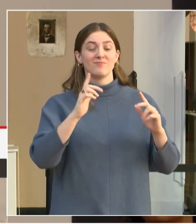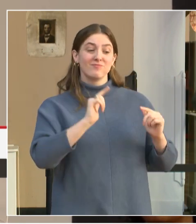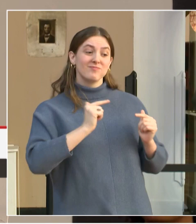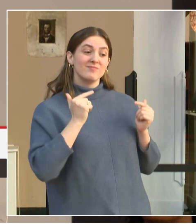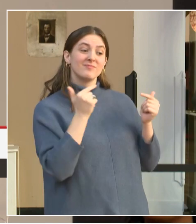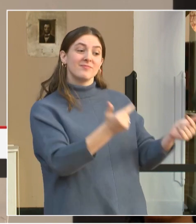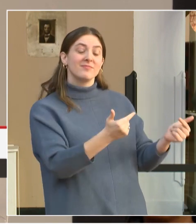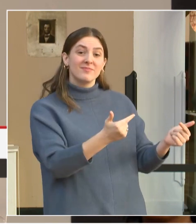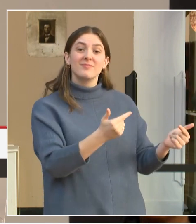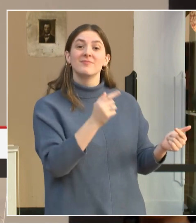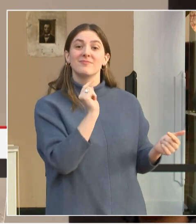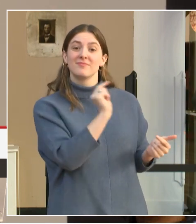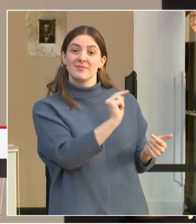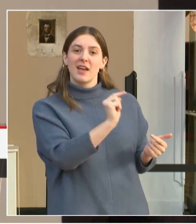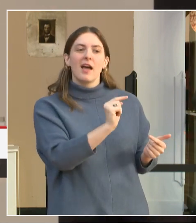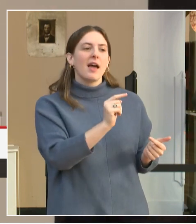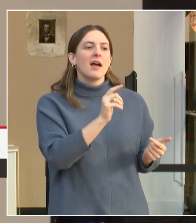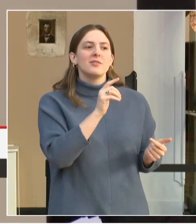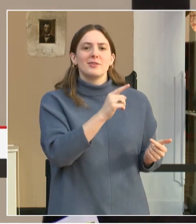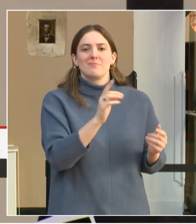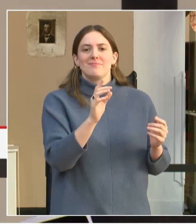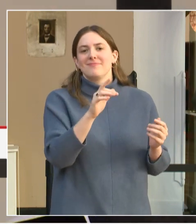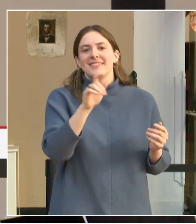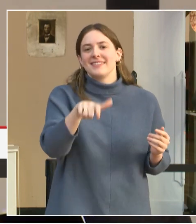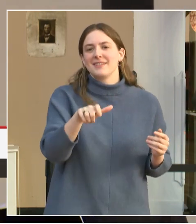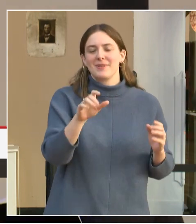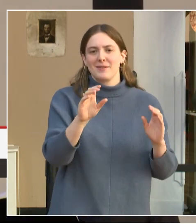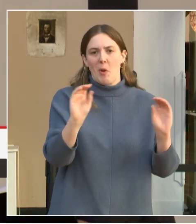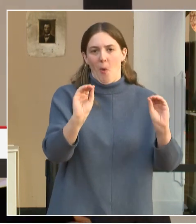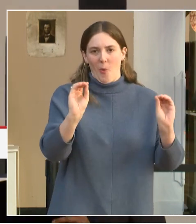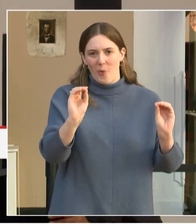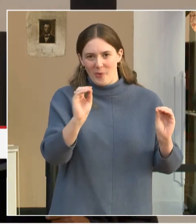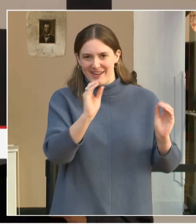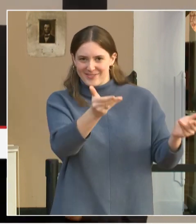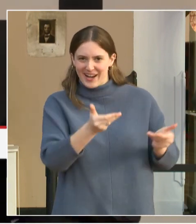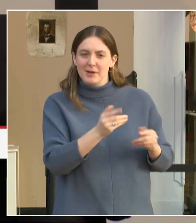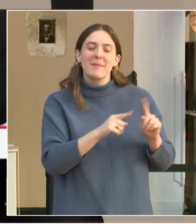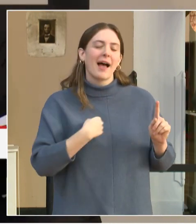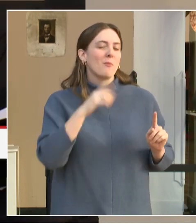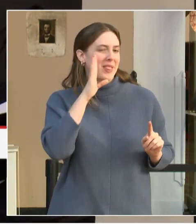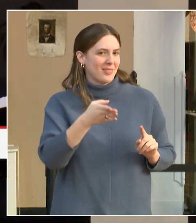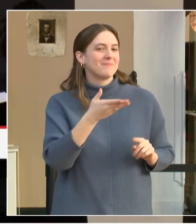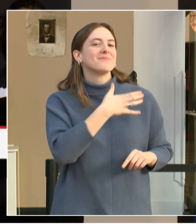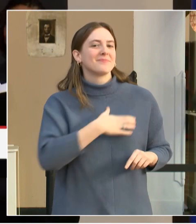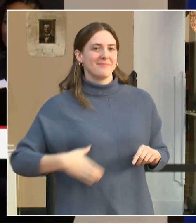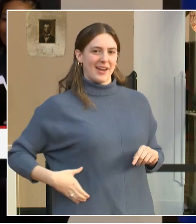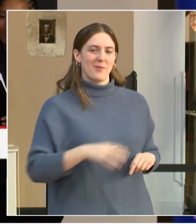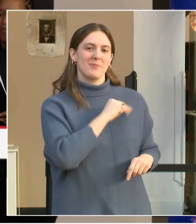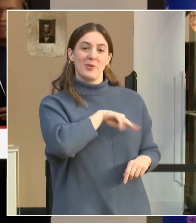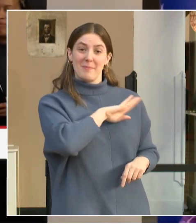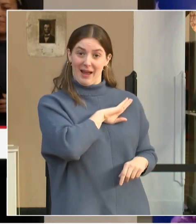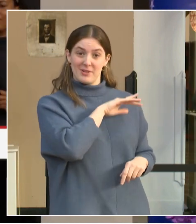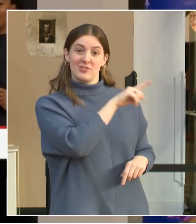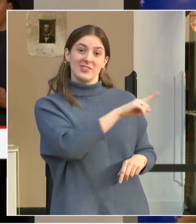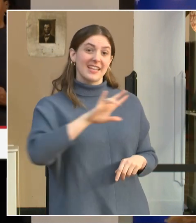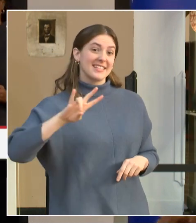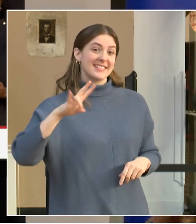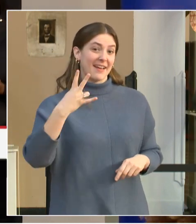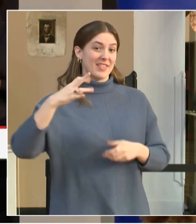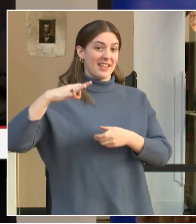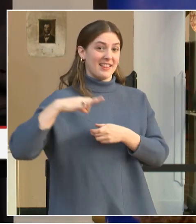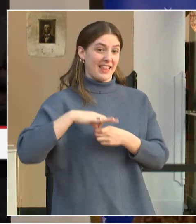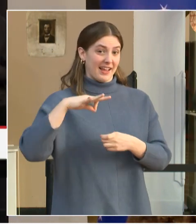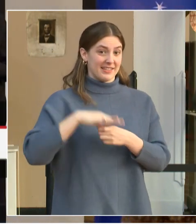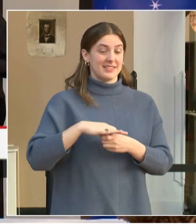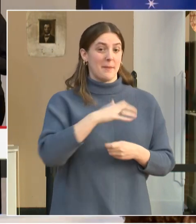introduce somebody who needs no introduction, but I shall. Mayor Muriel Bowser is the 7th elected mayor of Washington,